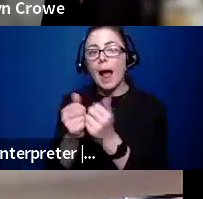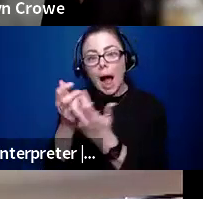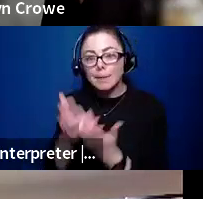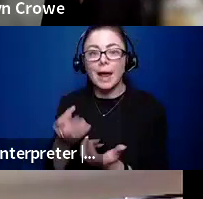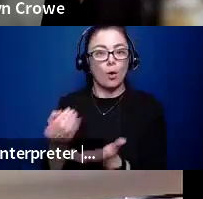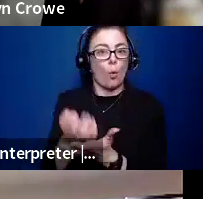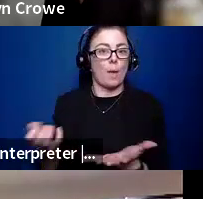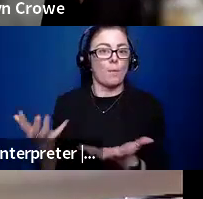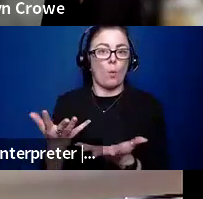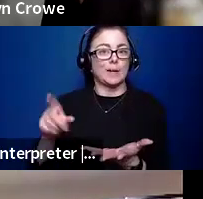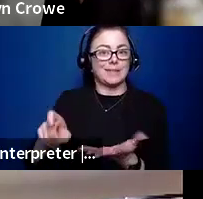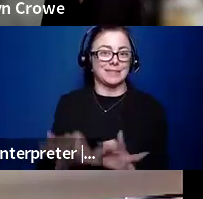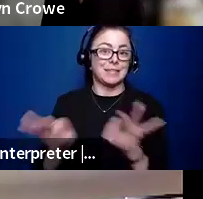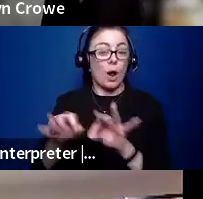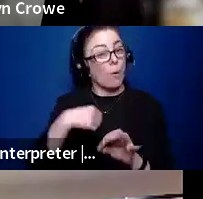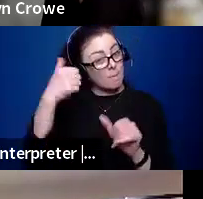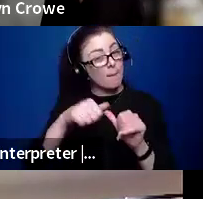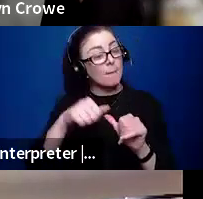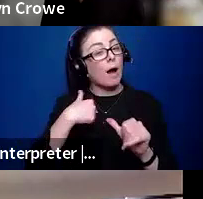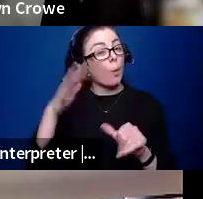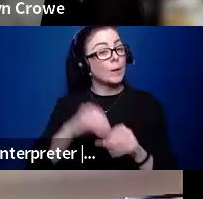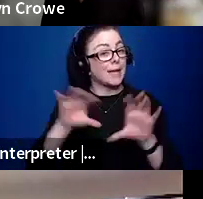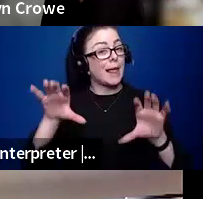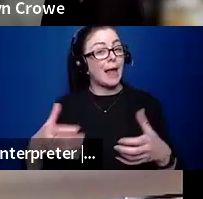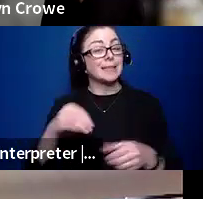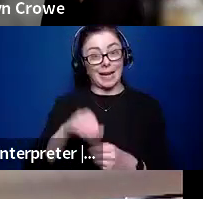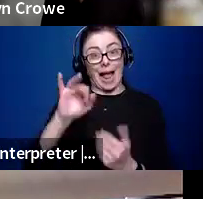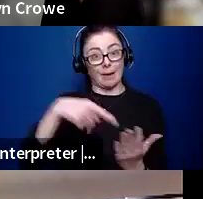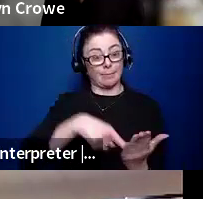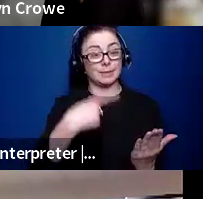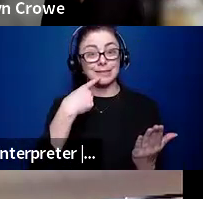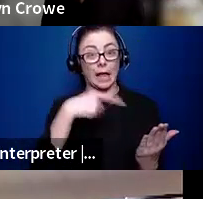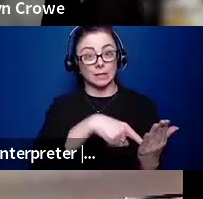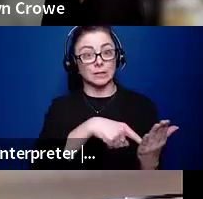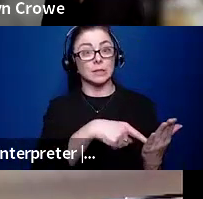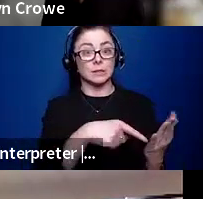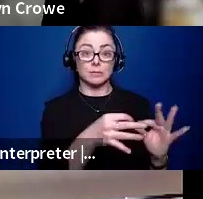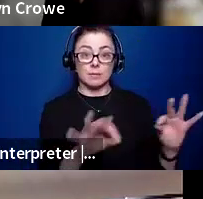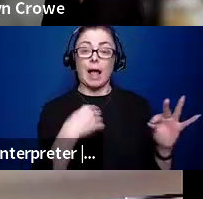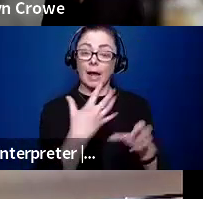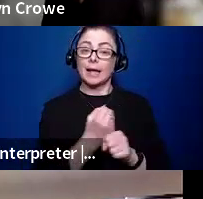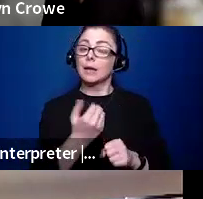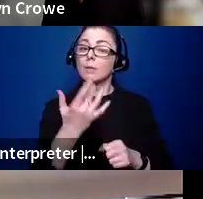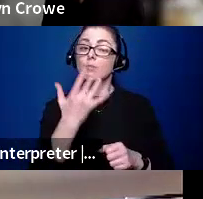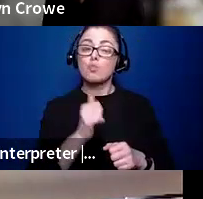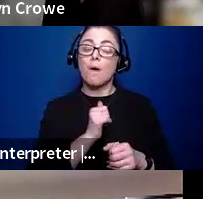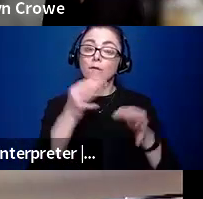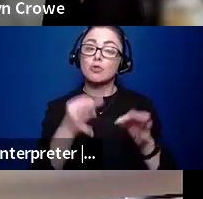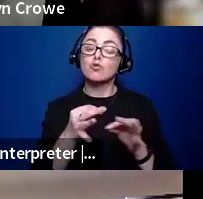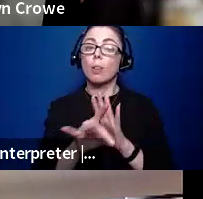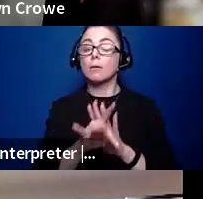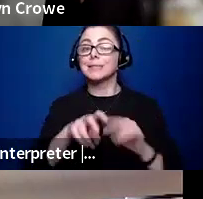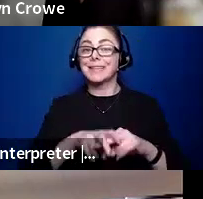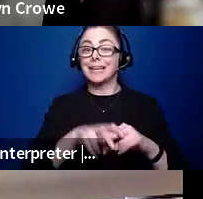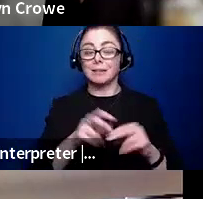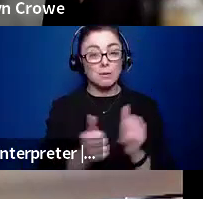remember being in class, and in my IEP, it says I receive preferential seating. Most people